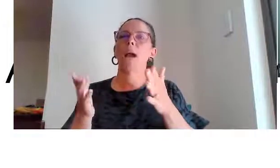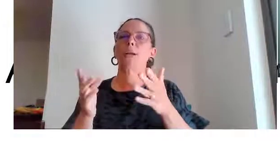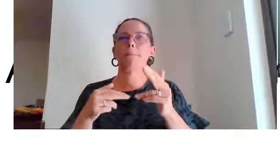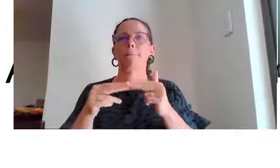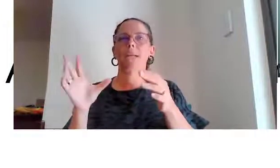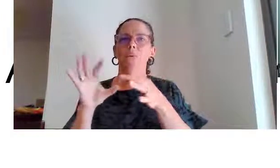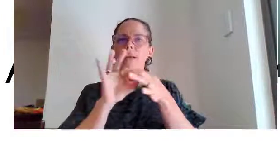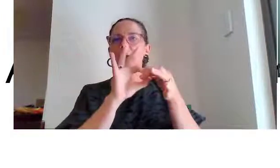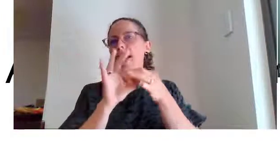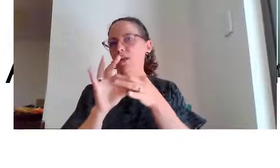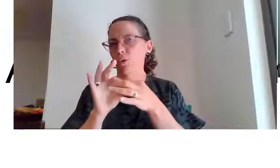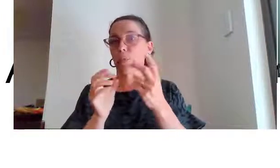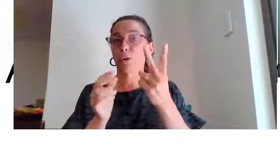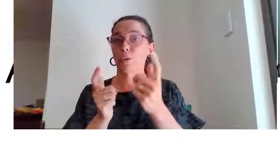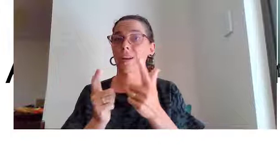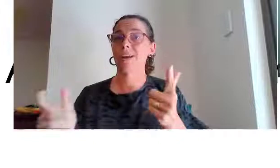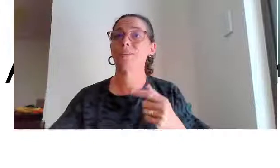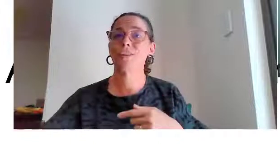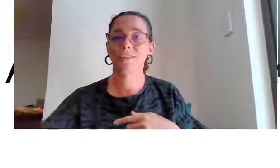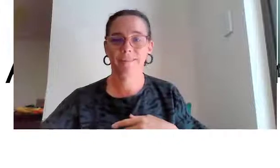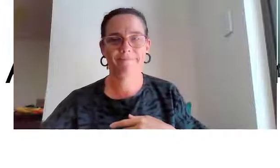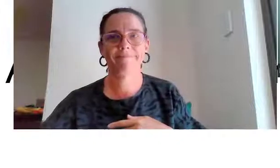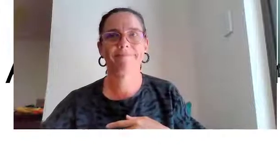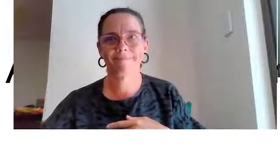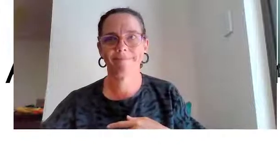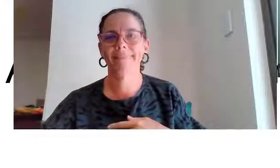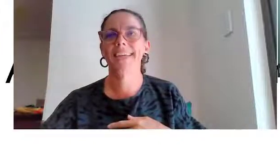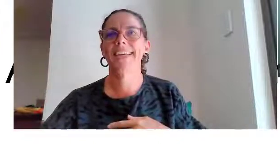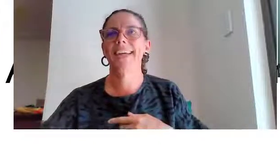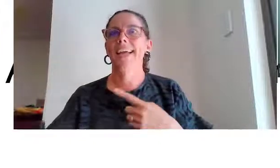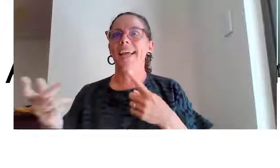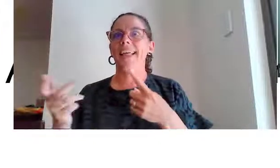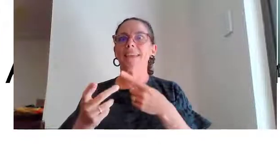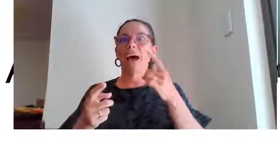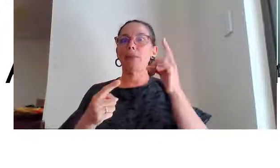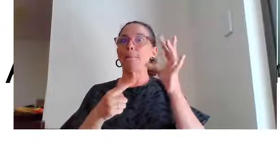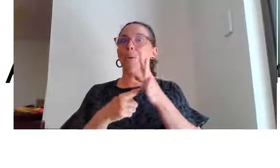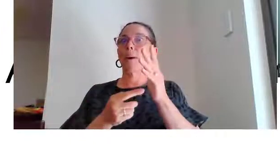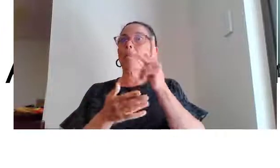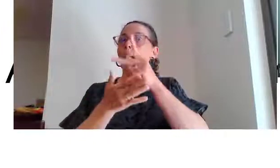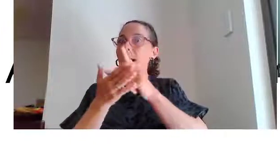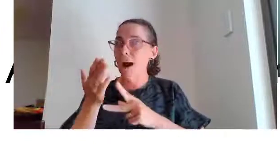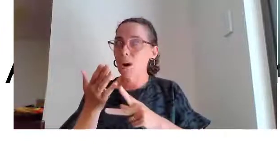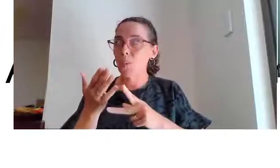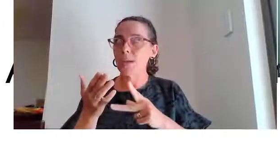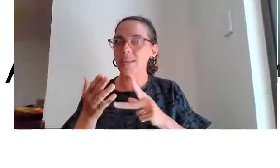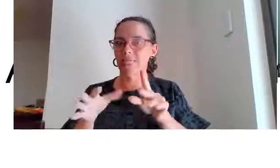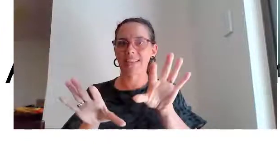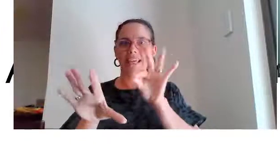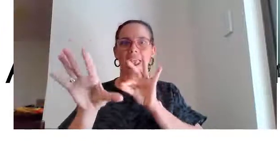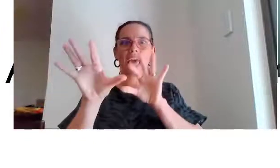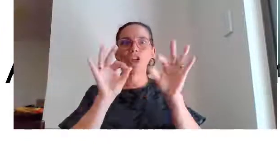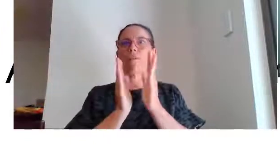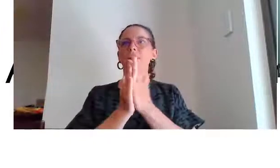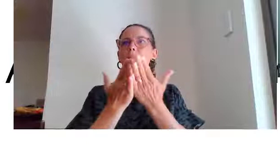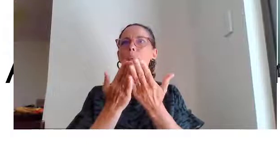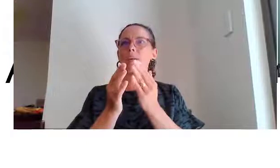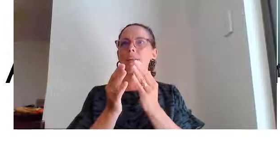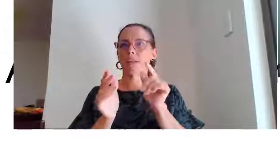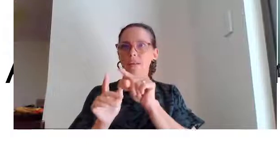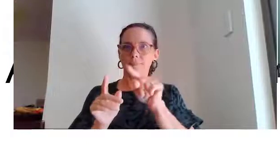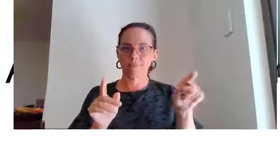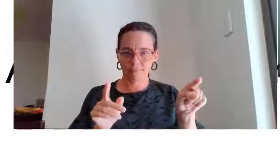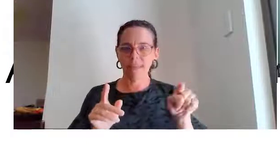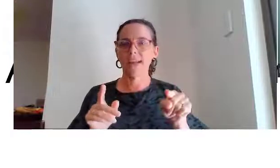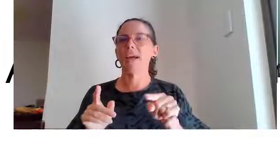signing. So that was another way of building that connection between the English and the Auslan two languages. The other important thing